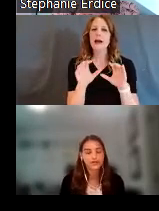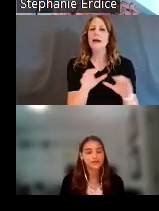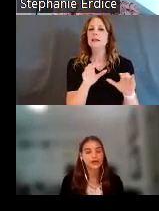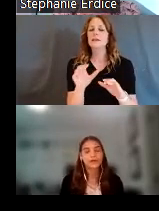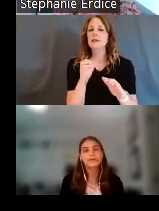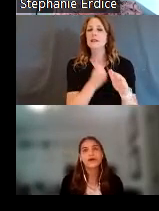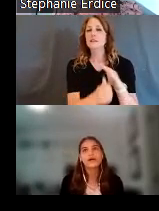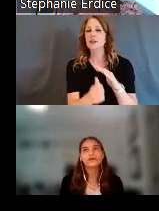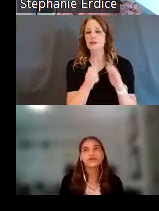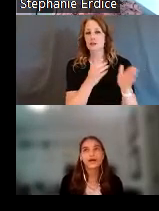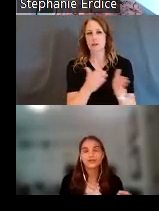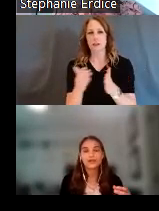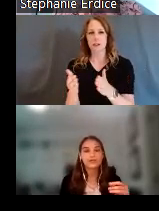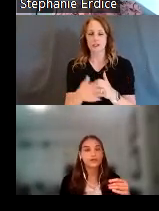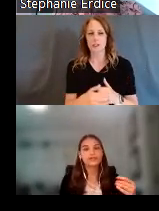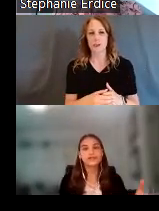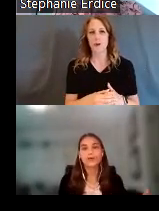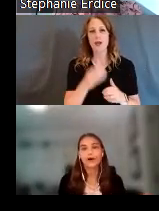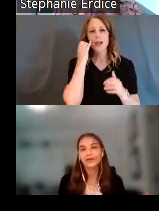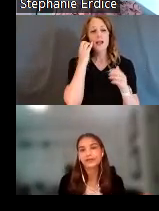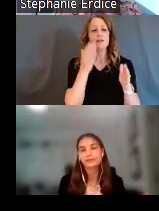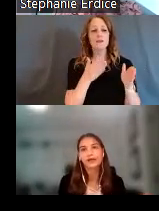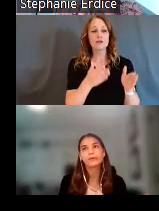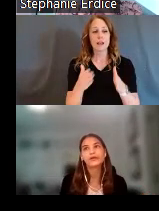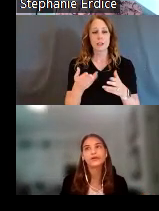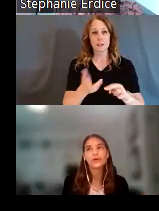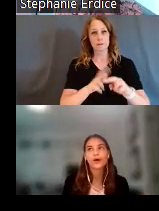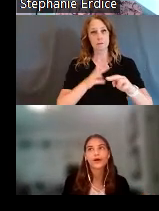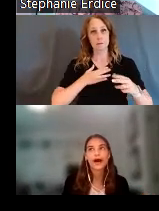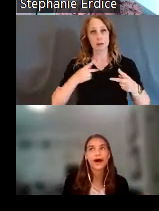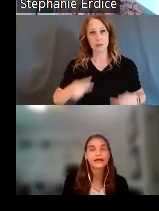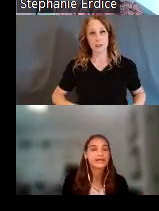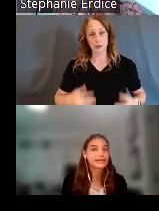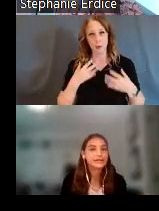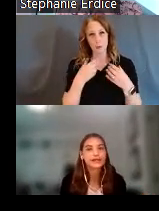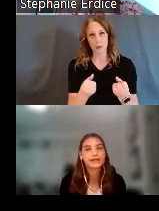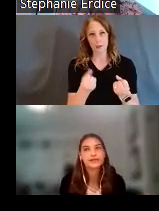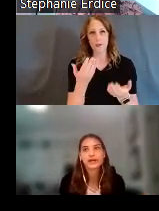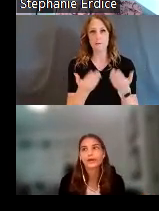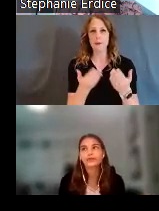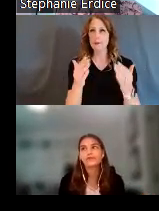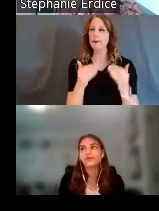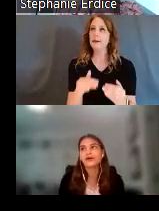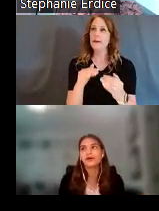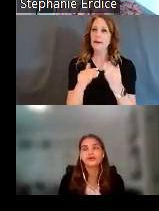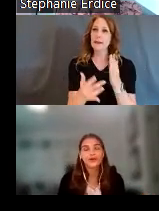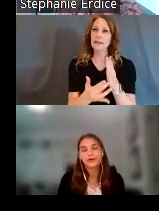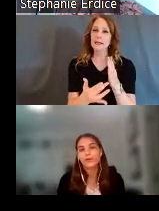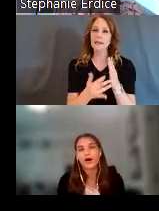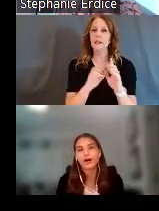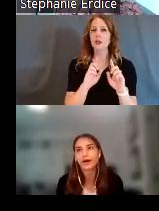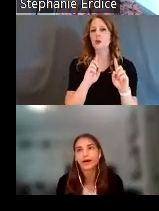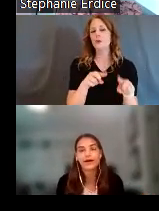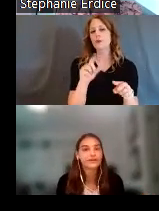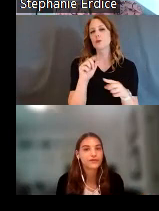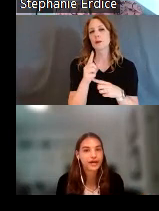your strategies. So if your strategy was to increase physical wellness, maybe your technique is going for a